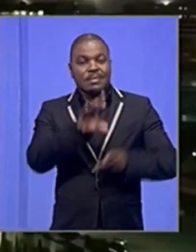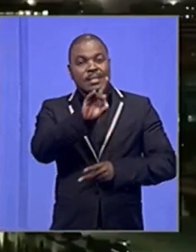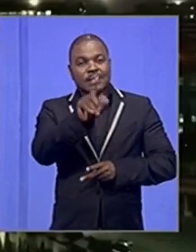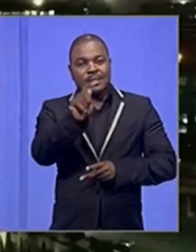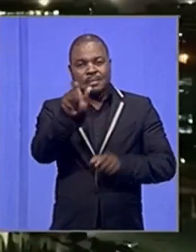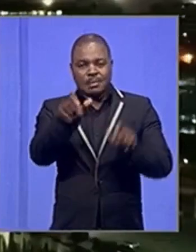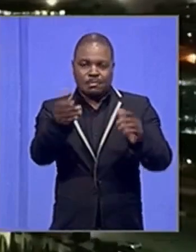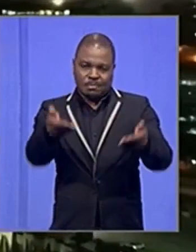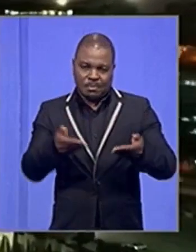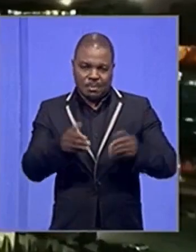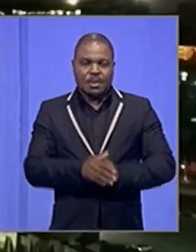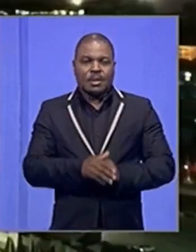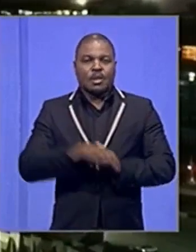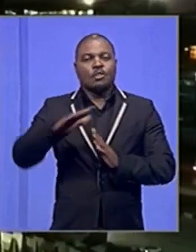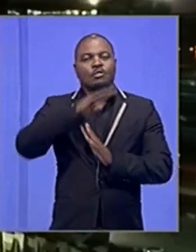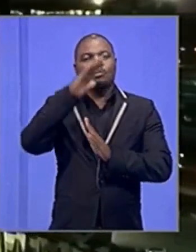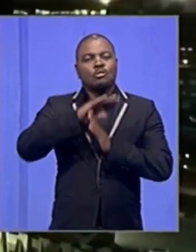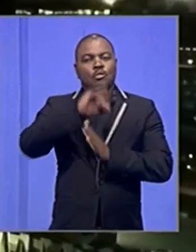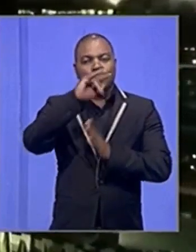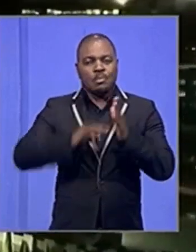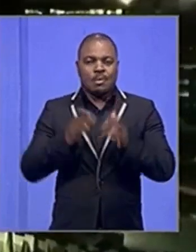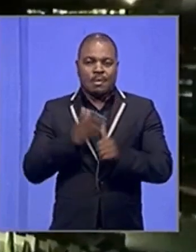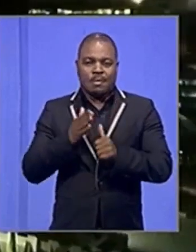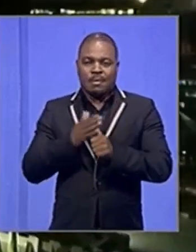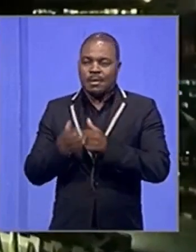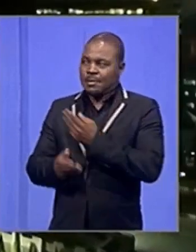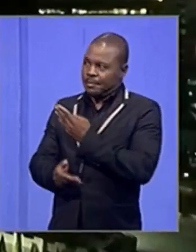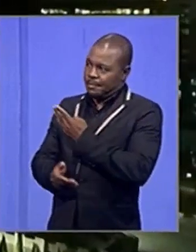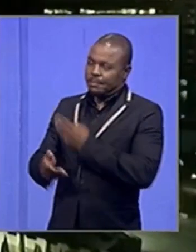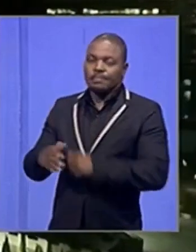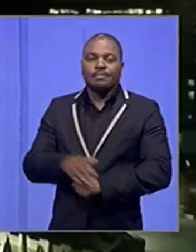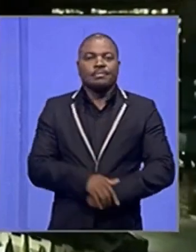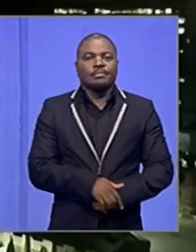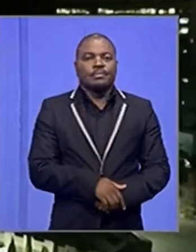TTT re thoma pele ka dihlogo tsa tsona.